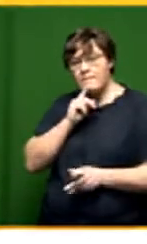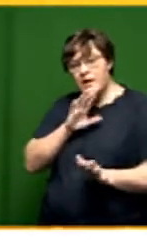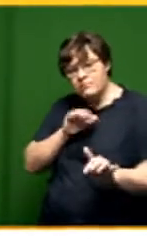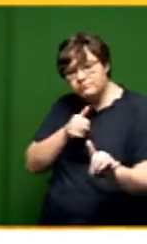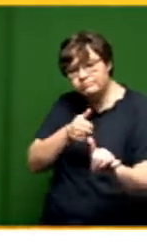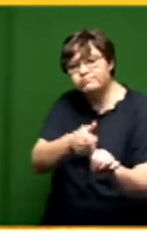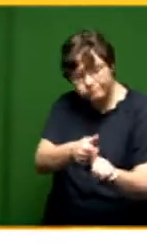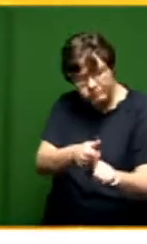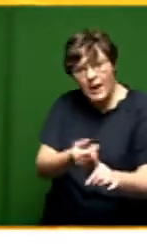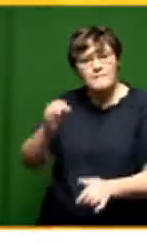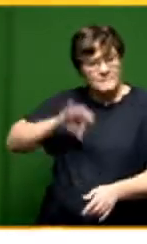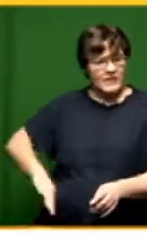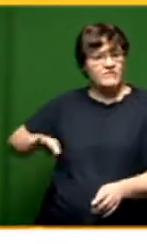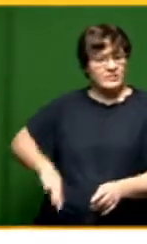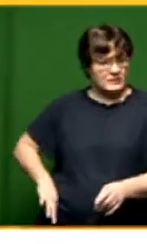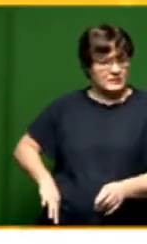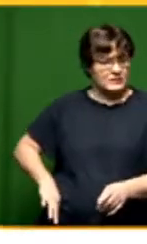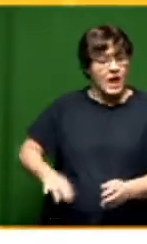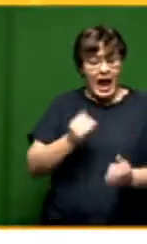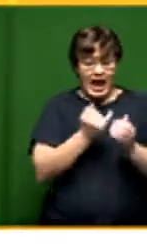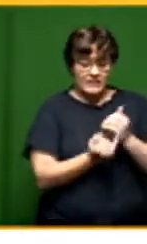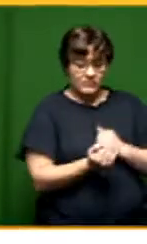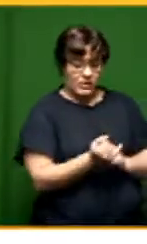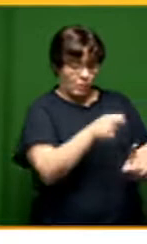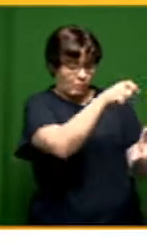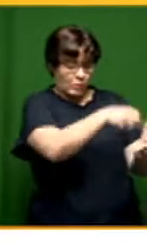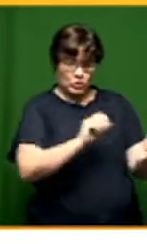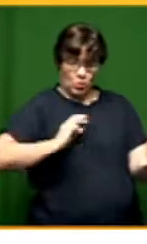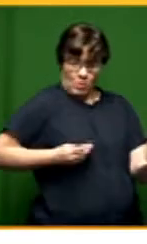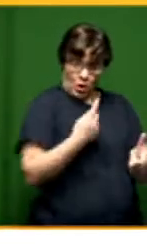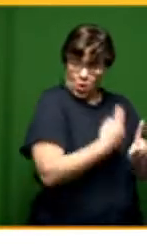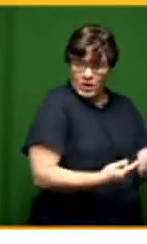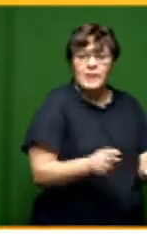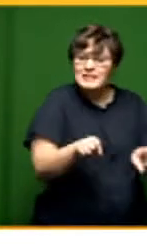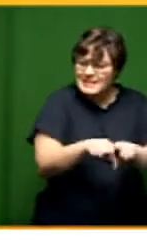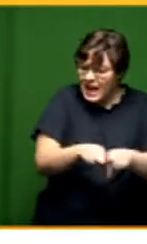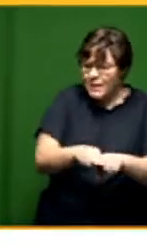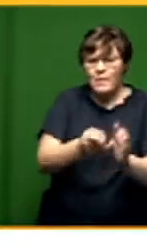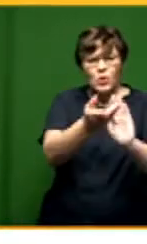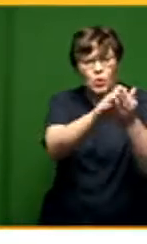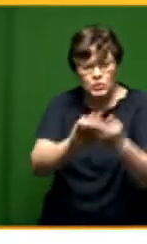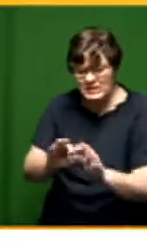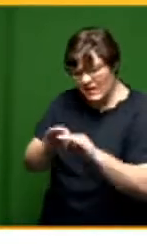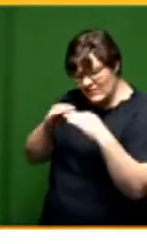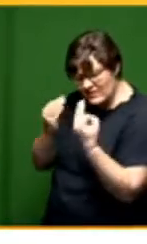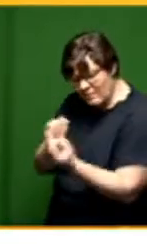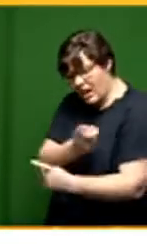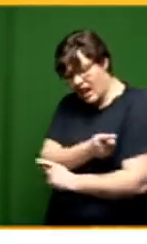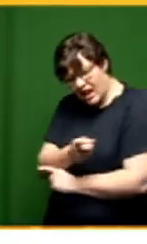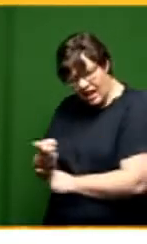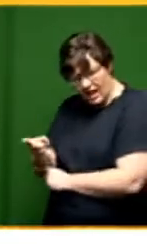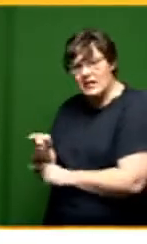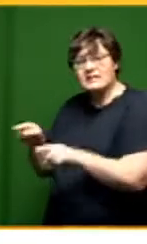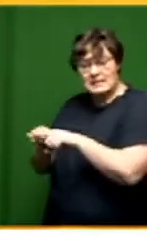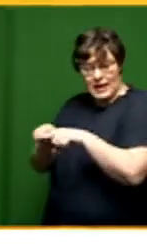multiple benefits, not only for individual women themselves, but also for families, communities, and, of course, by extension,